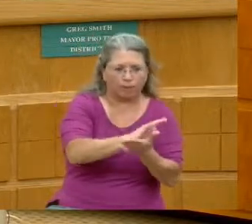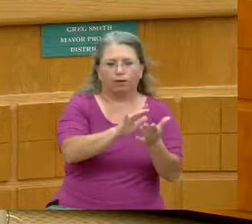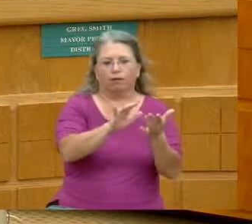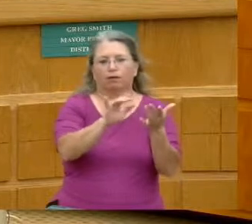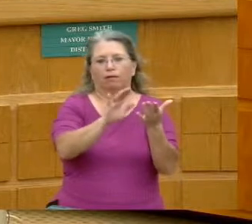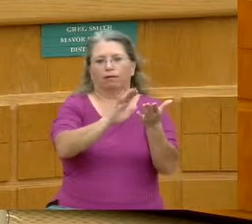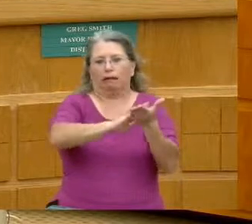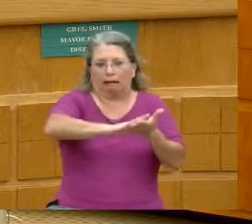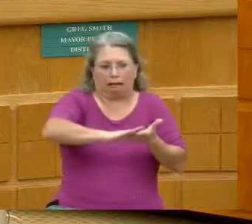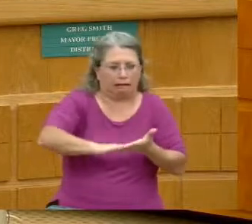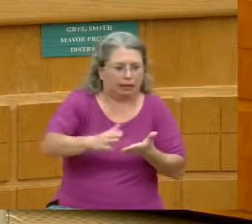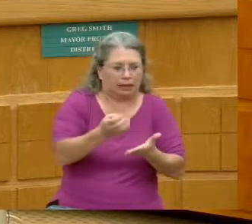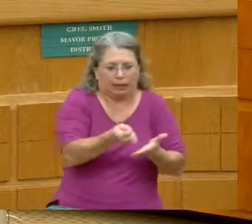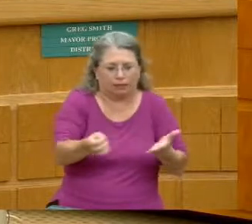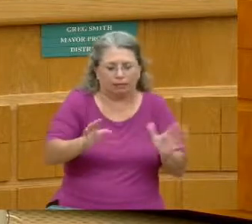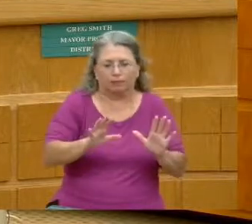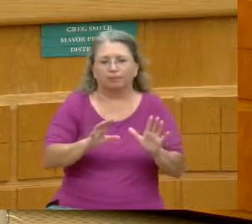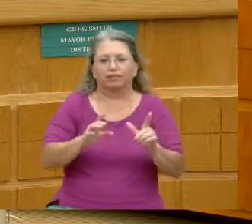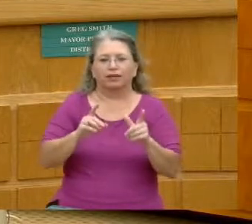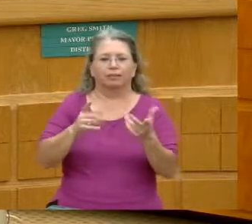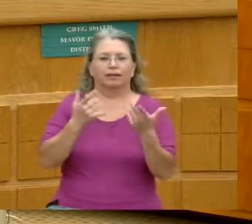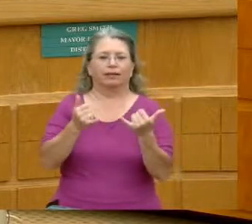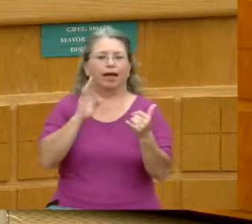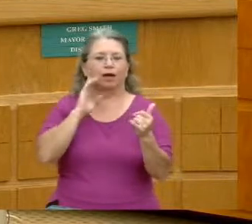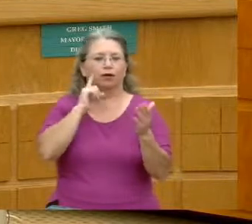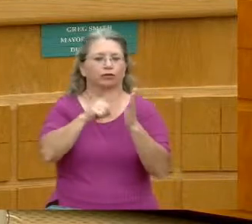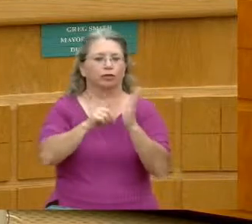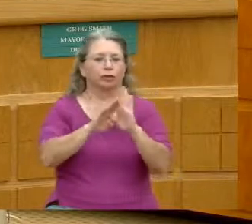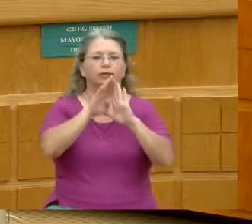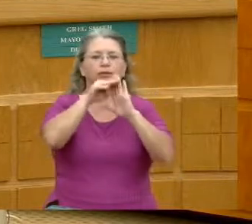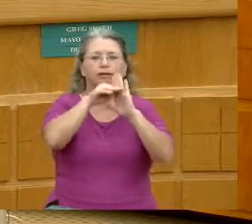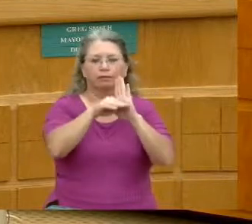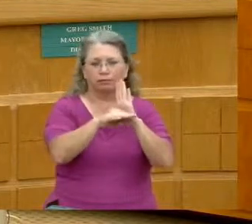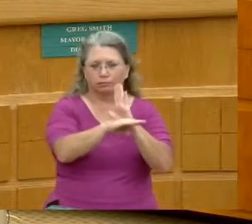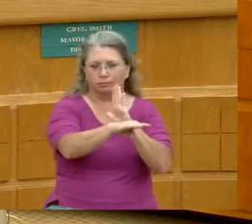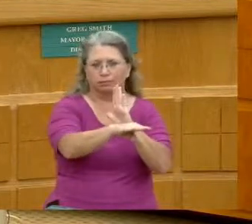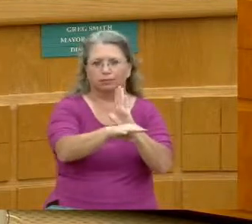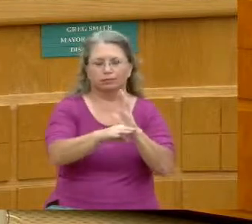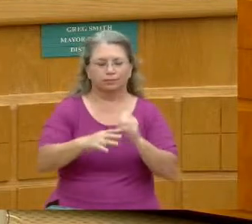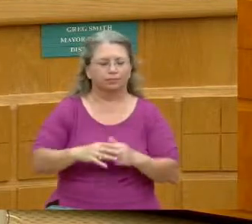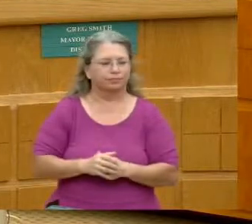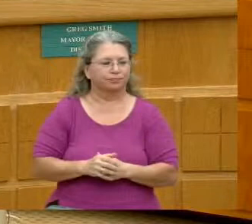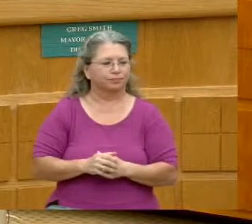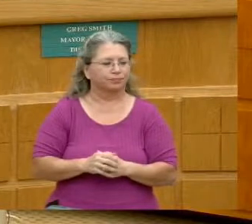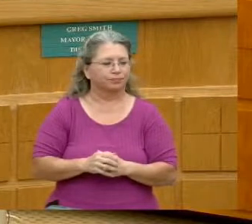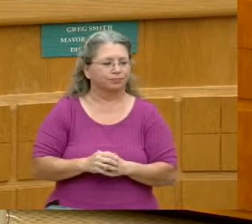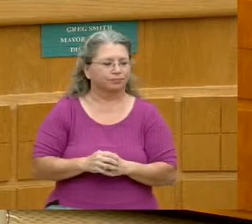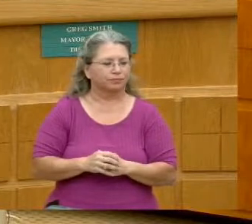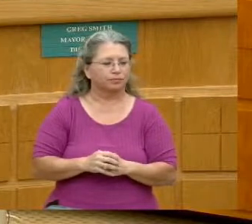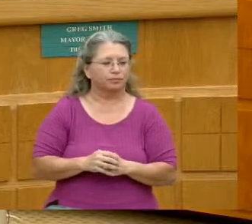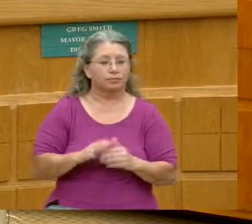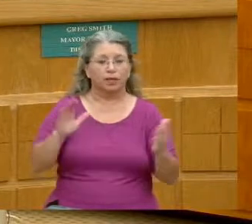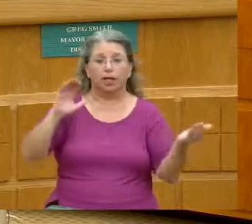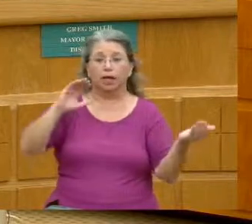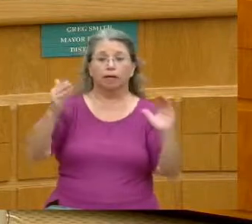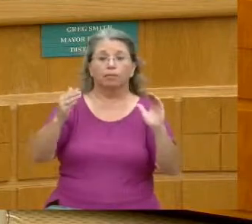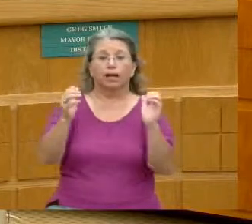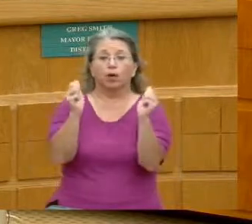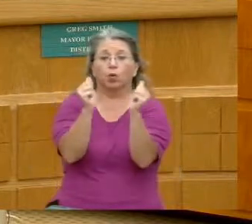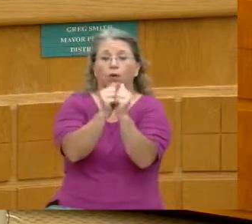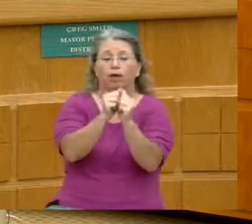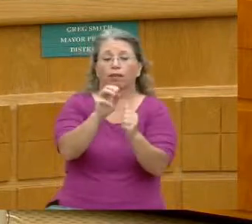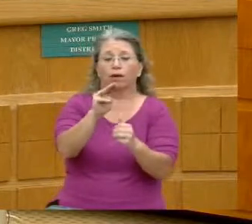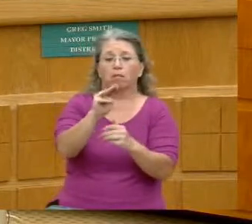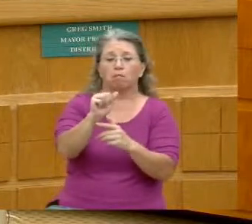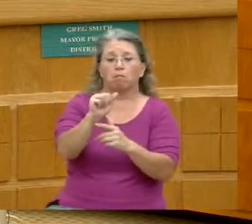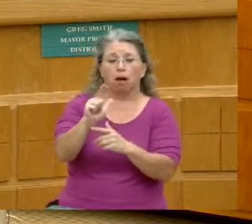home improvement stores. There's a lot of activity going on there. Now let's compare those to malls. There's now as